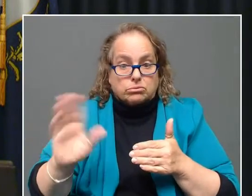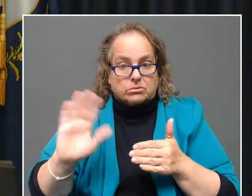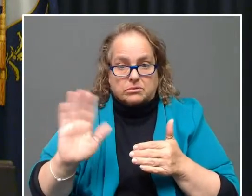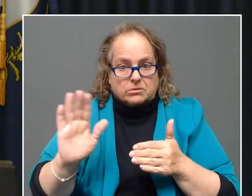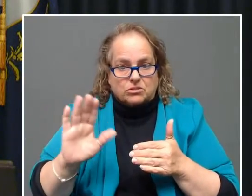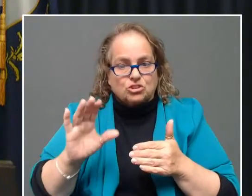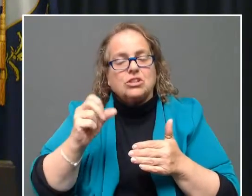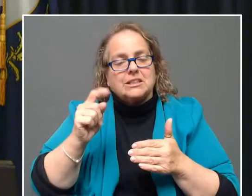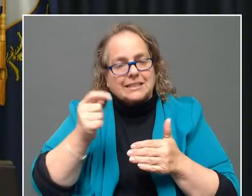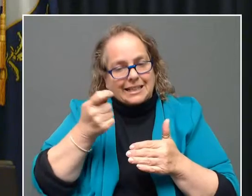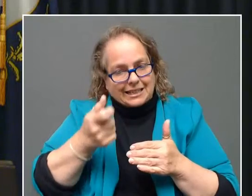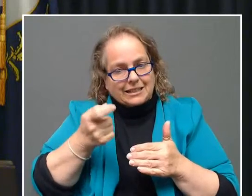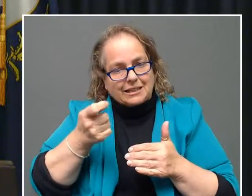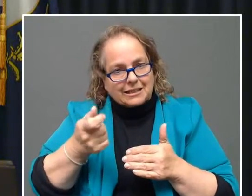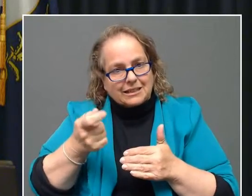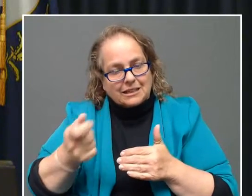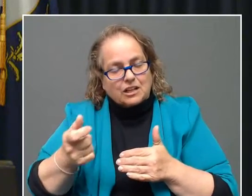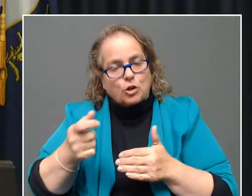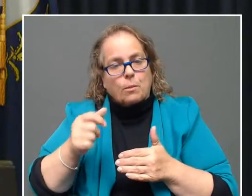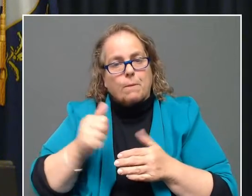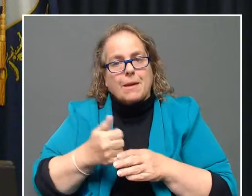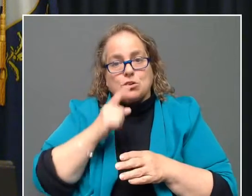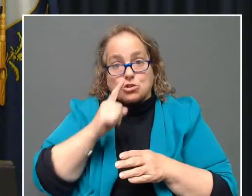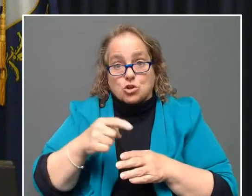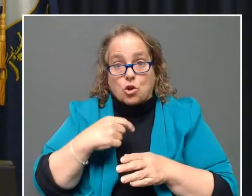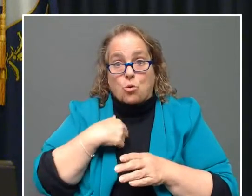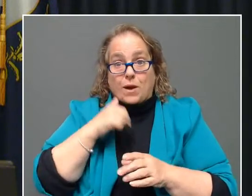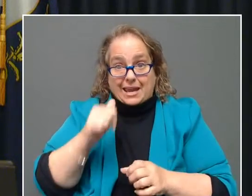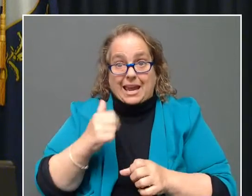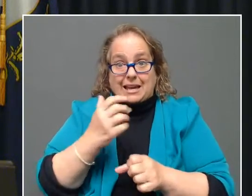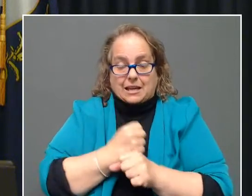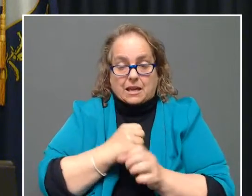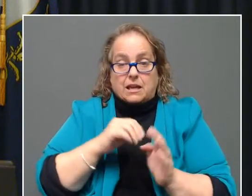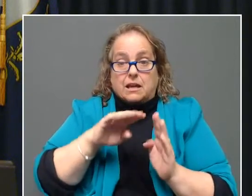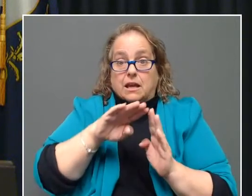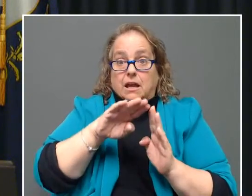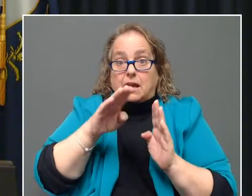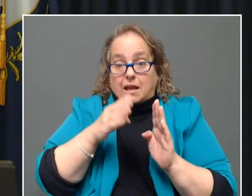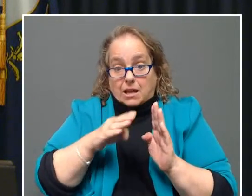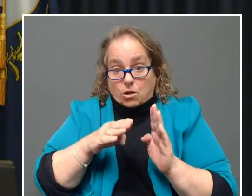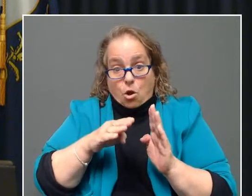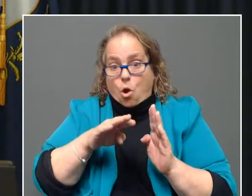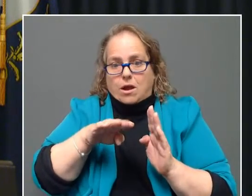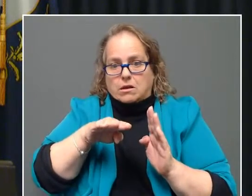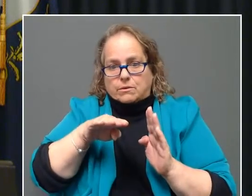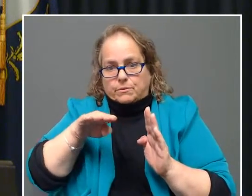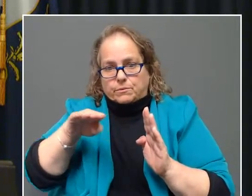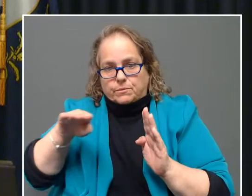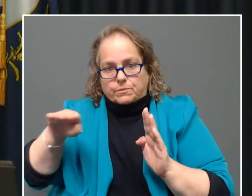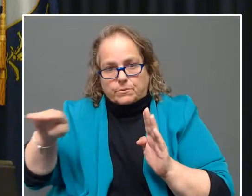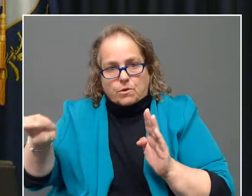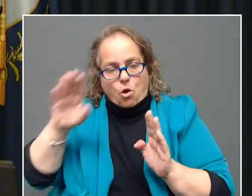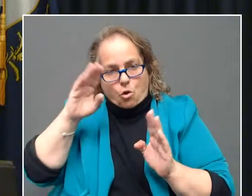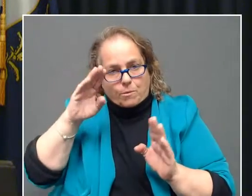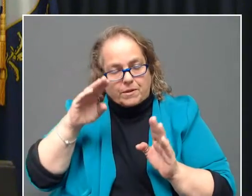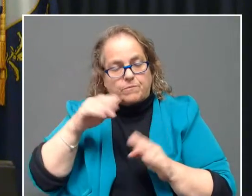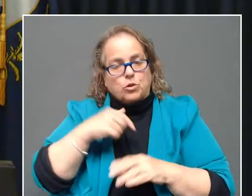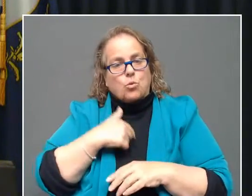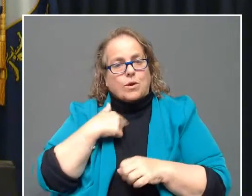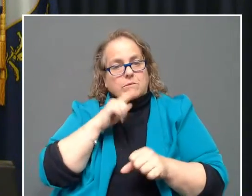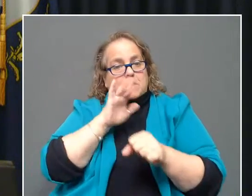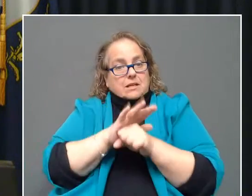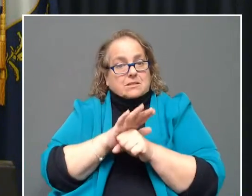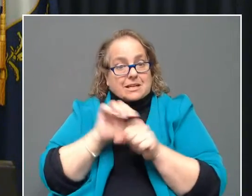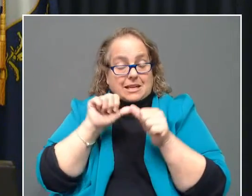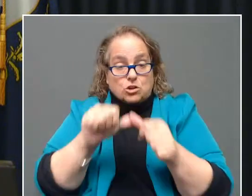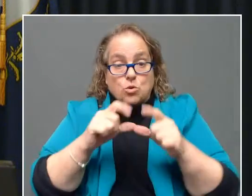increase or even just a plateau, hopefully in real time. We pledge to continue our mask mandate, which is the